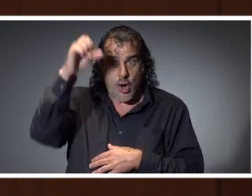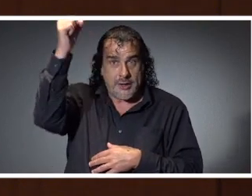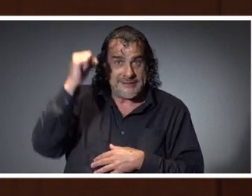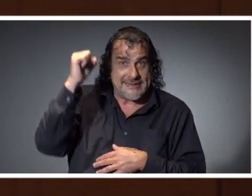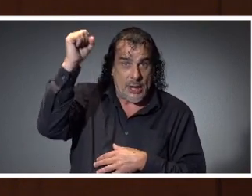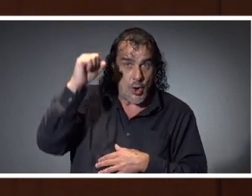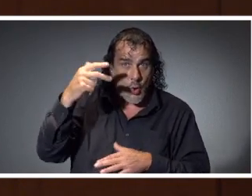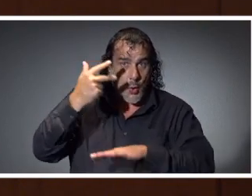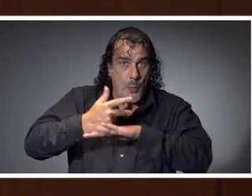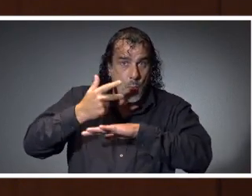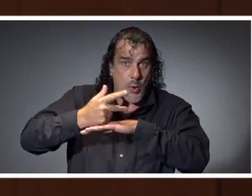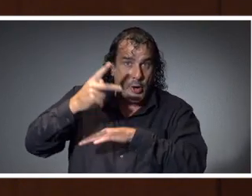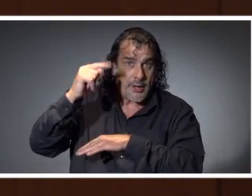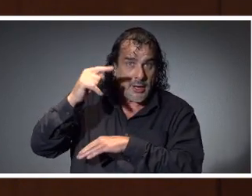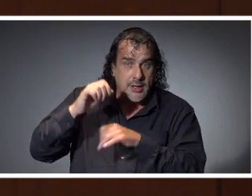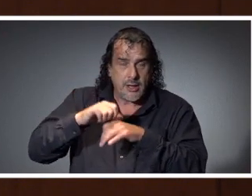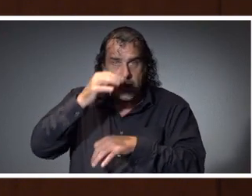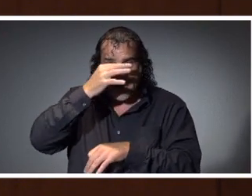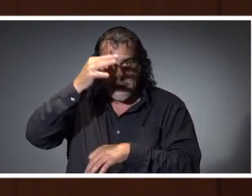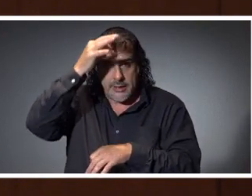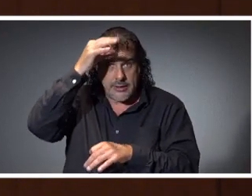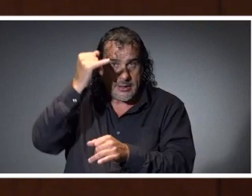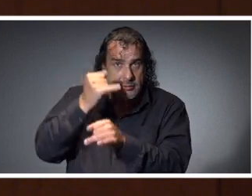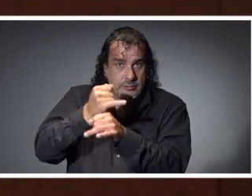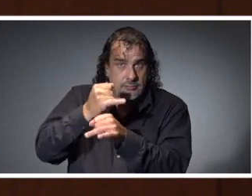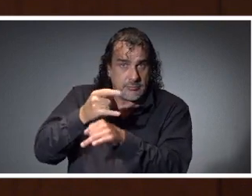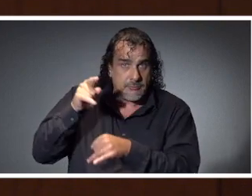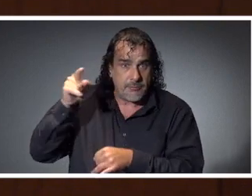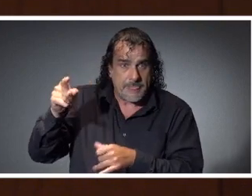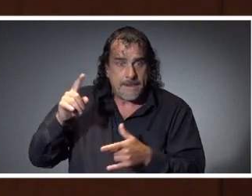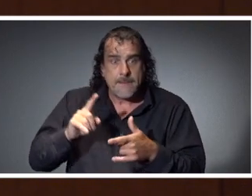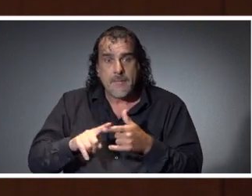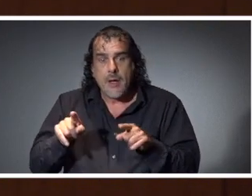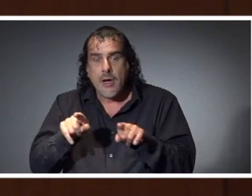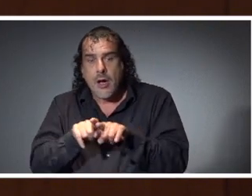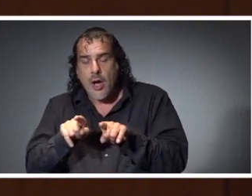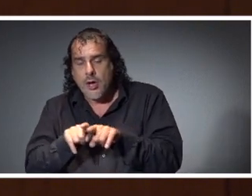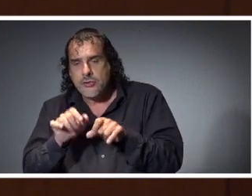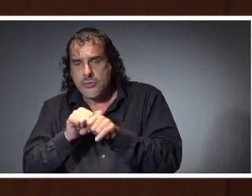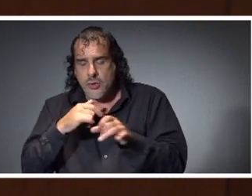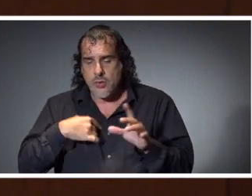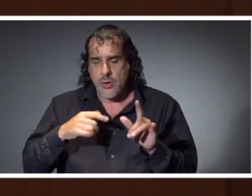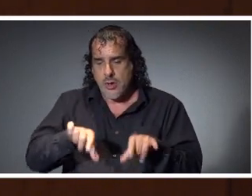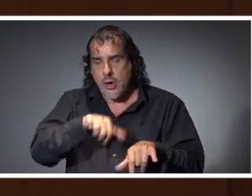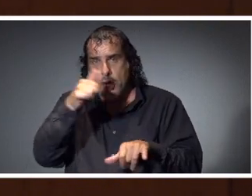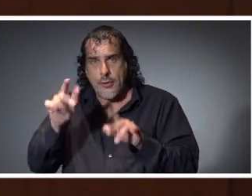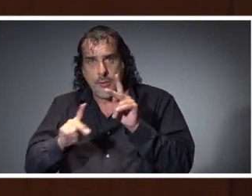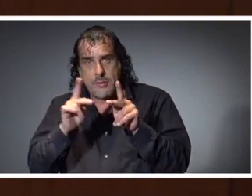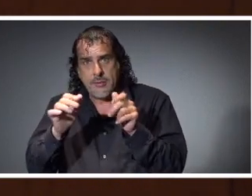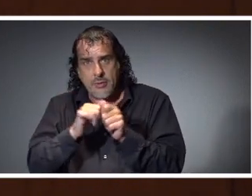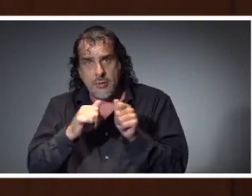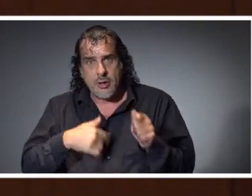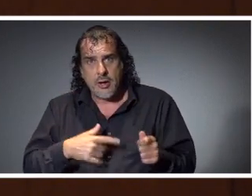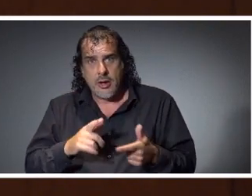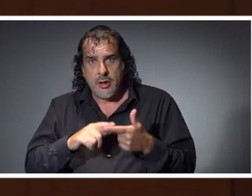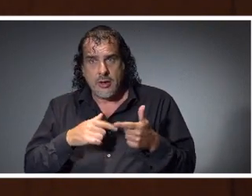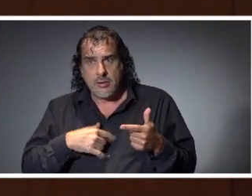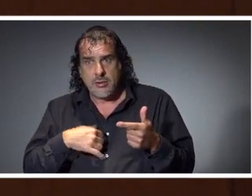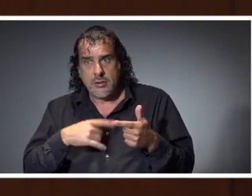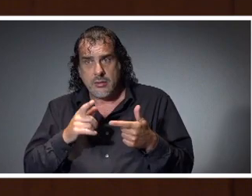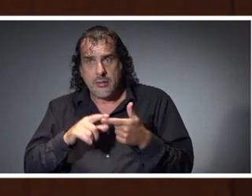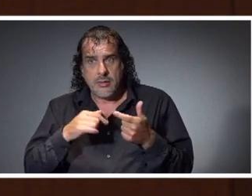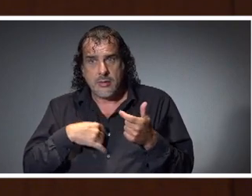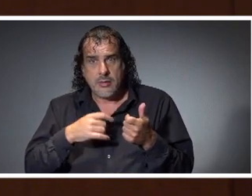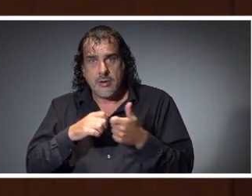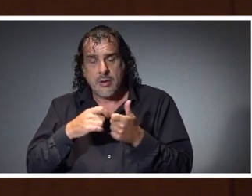with the Mississippi Band of Choctaw Indians, but also surrounding people, we want them to come. We're going to do the front of the nose, not the back of the nose. So